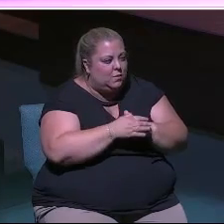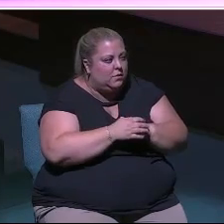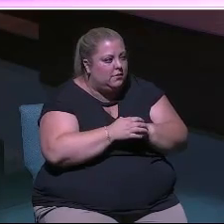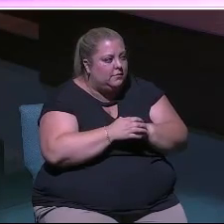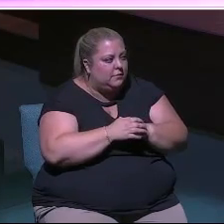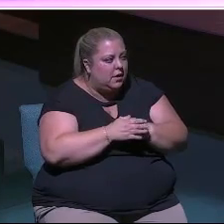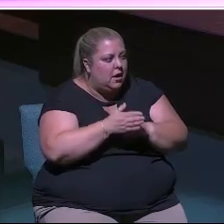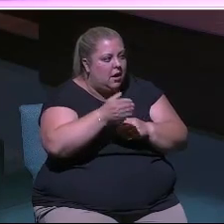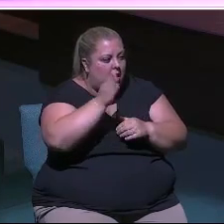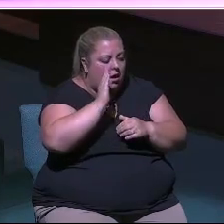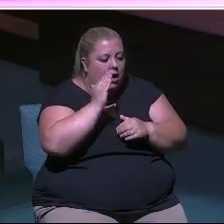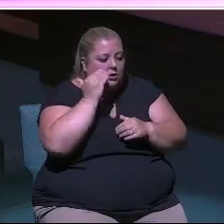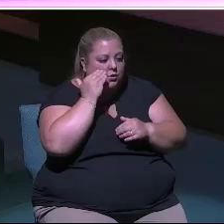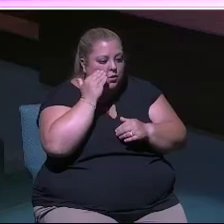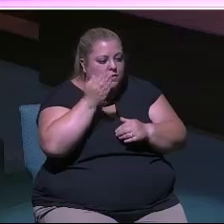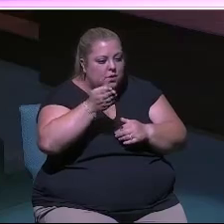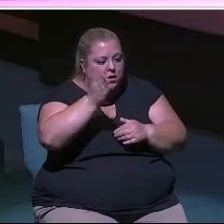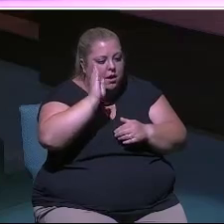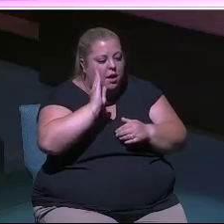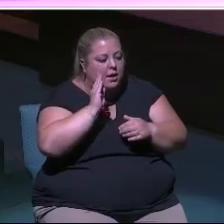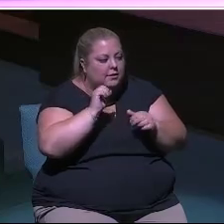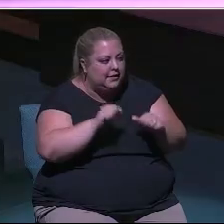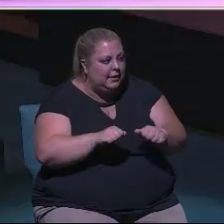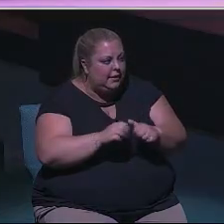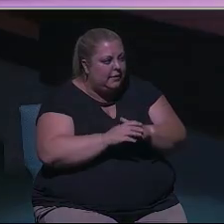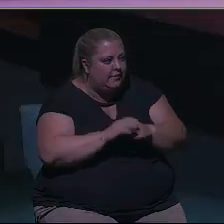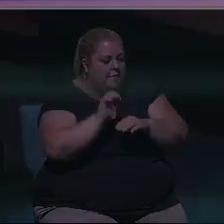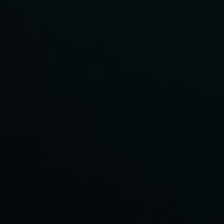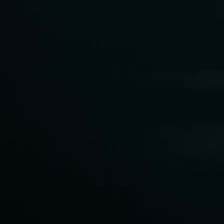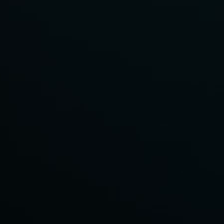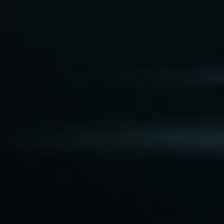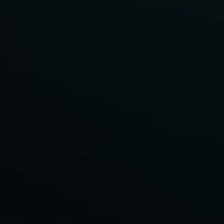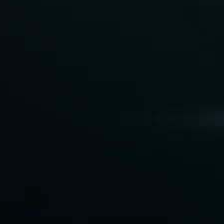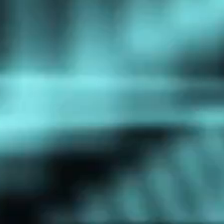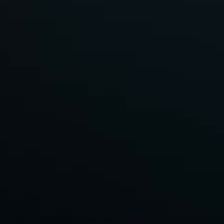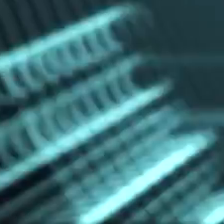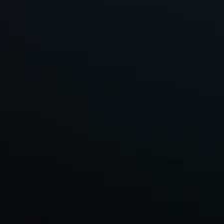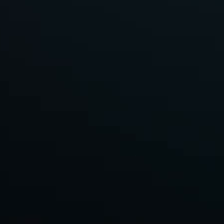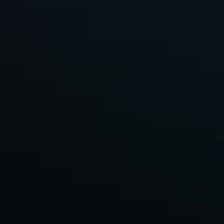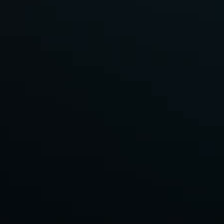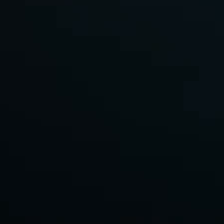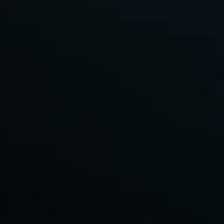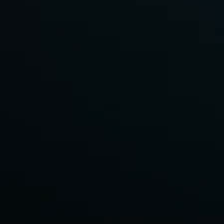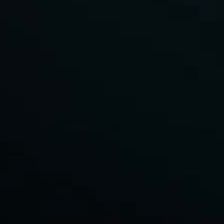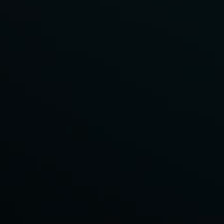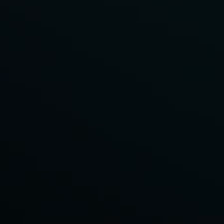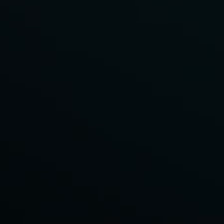handle it. Amen? Amen. Let's trust him. Would you bow your heads, please, for just a moment?